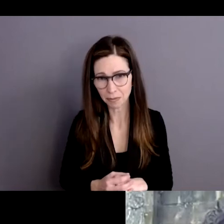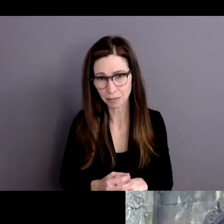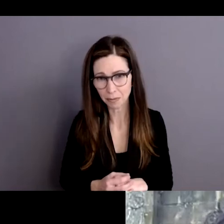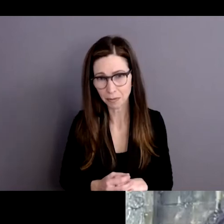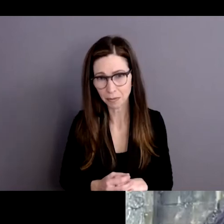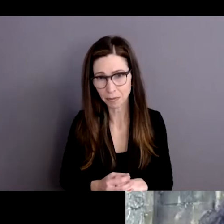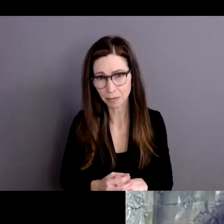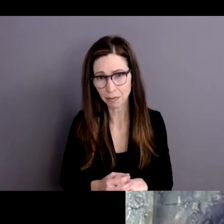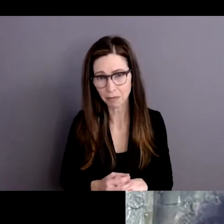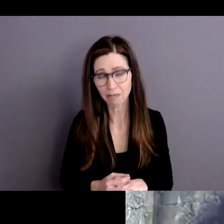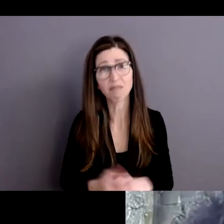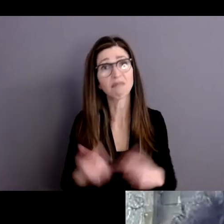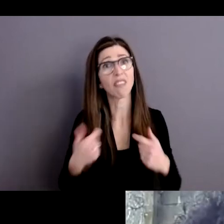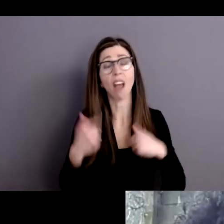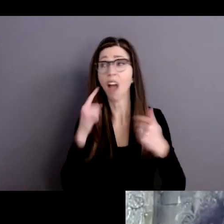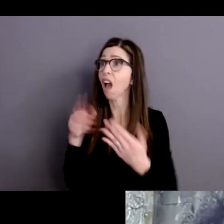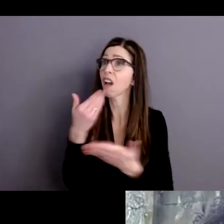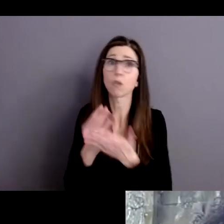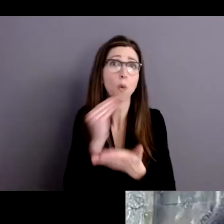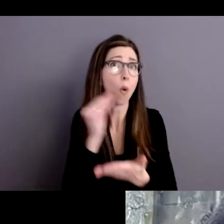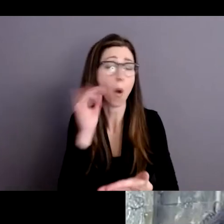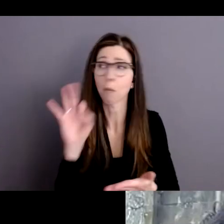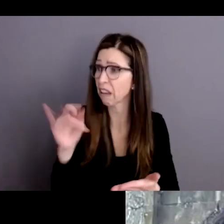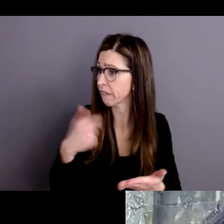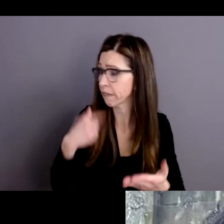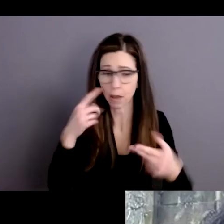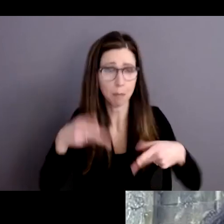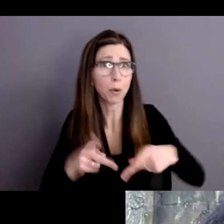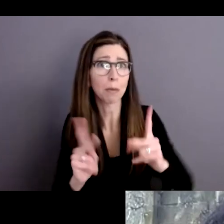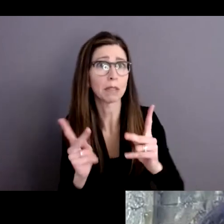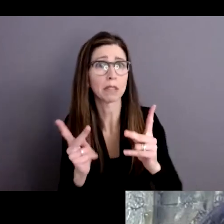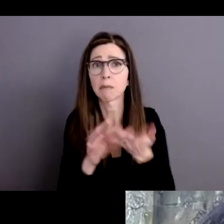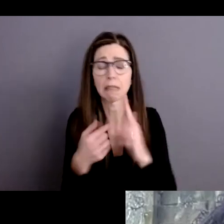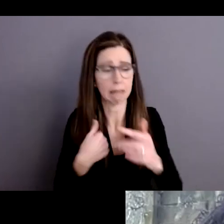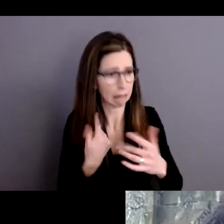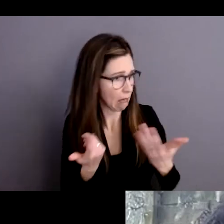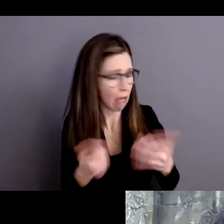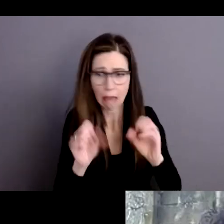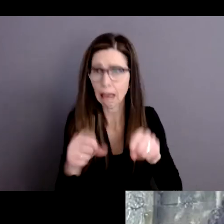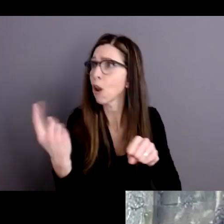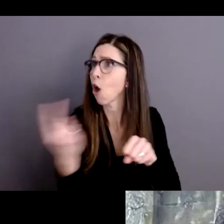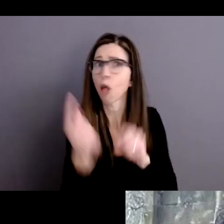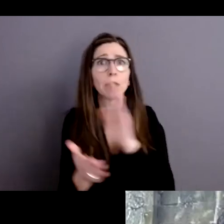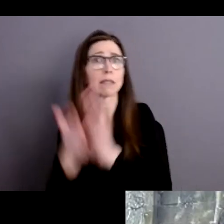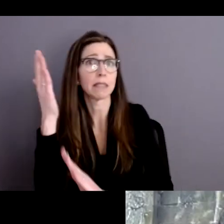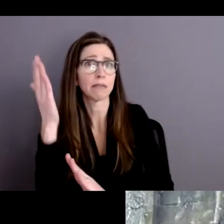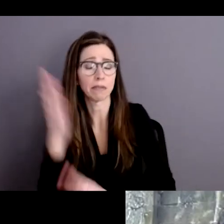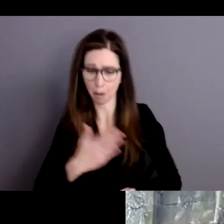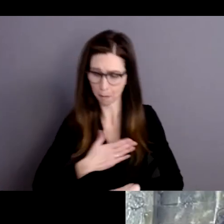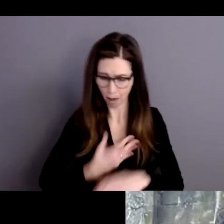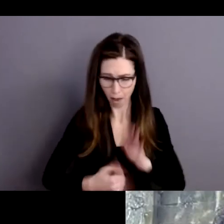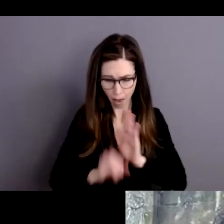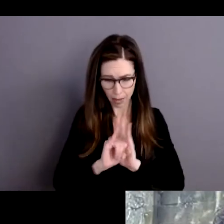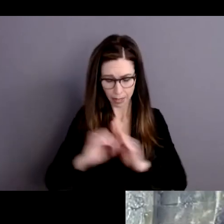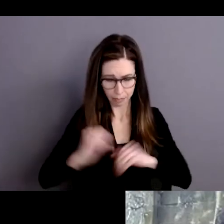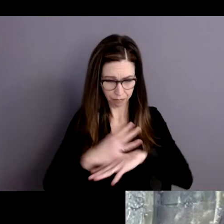I'll come home as long as I can find permission to be in an endless state of leaving. My indigeneity may not be palatable to